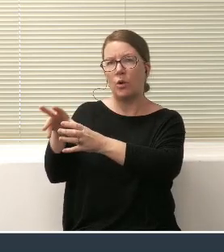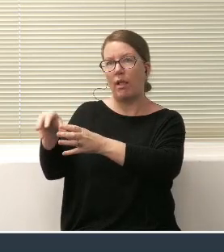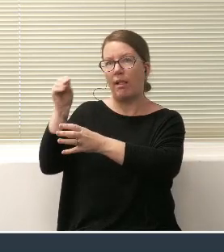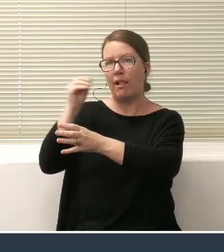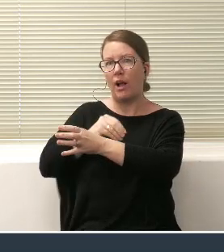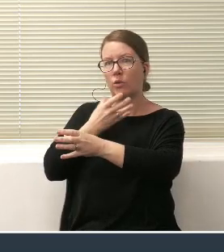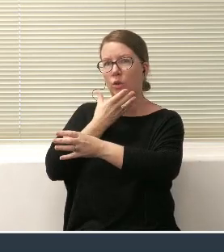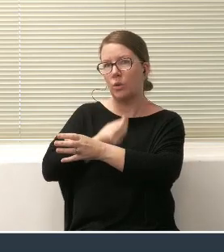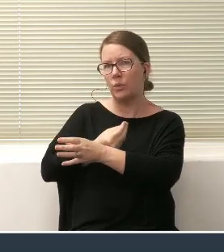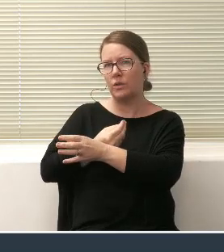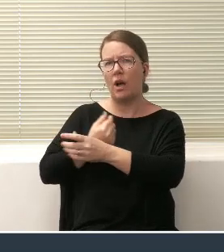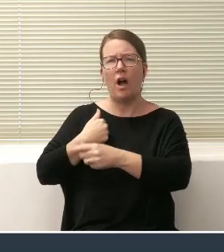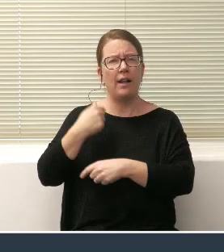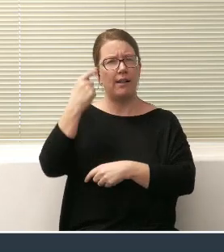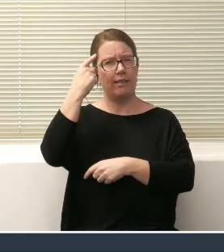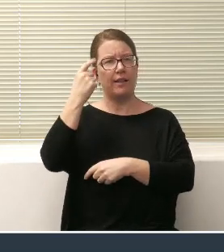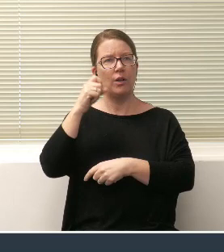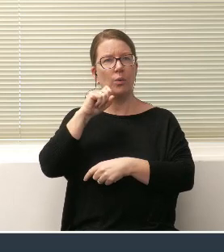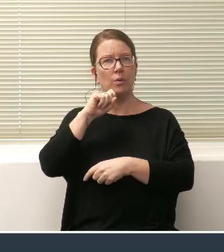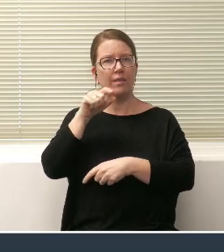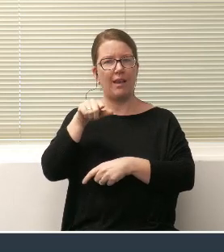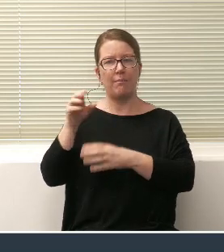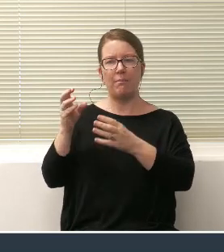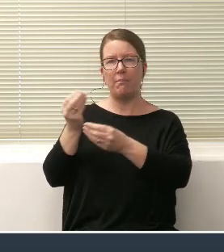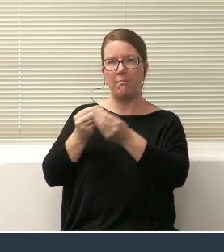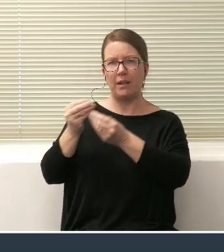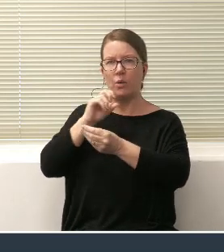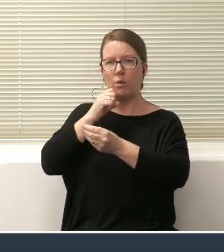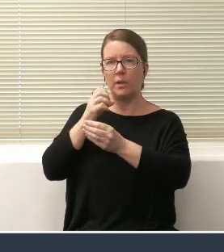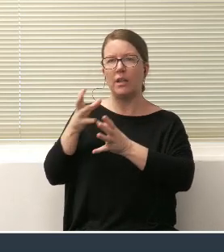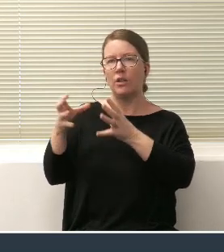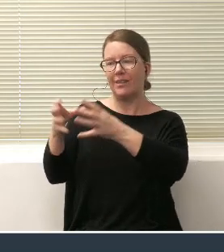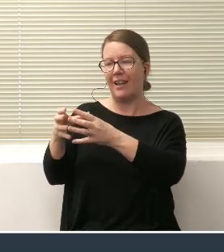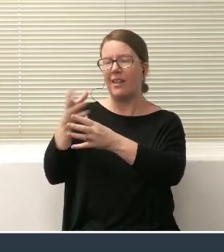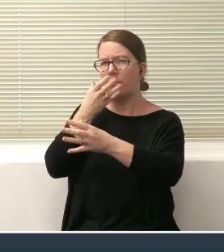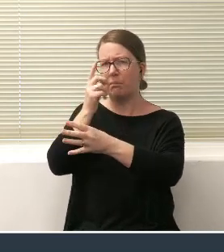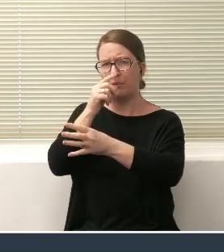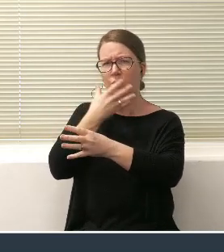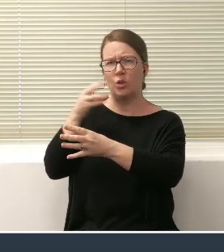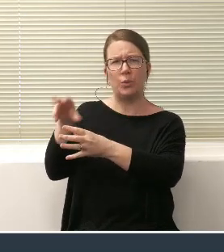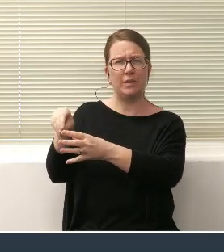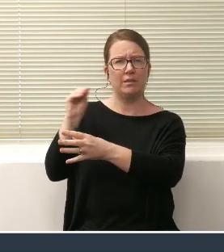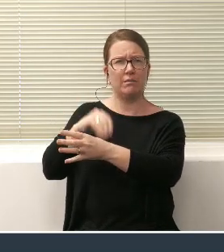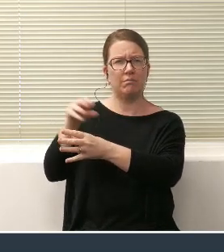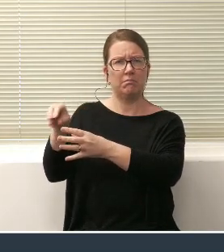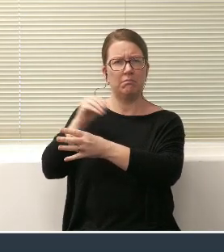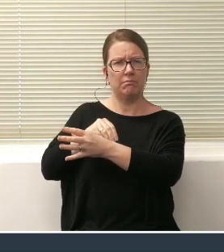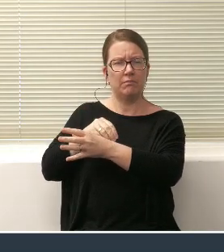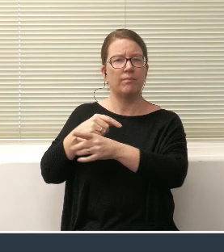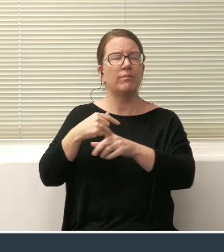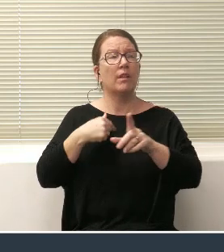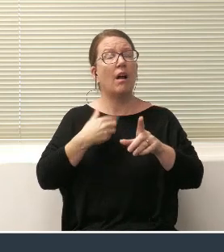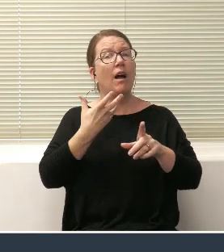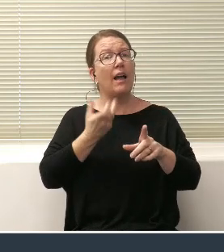as I was concerned, that wasn't something that was part of what this was for. And I think to add my comment to that, I have a level of